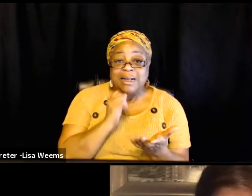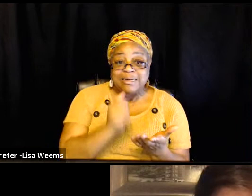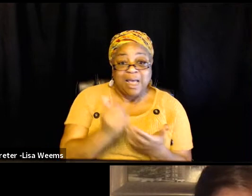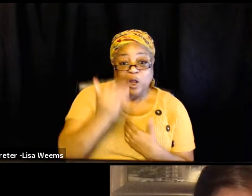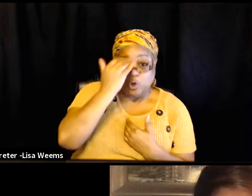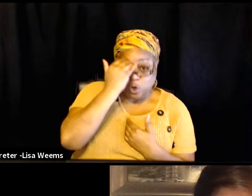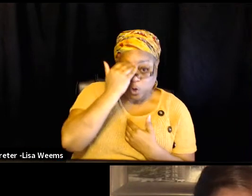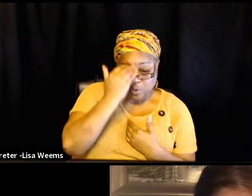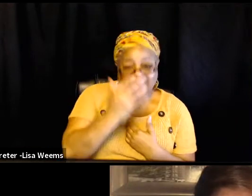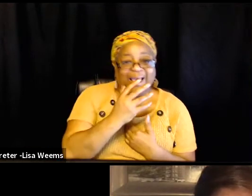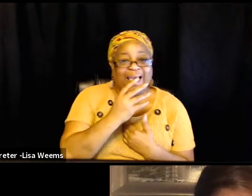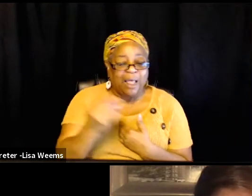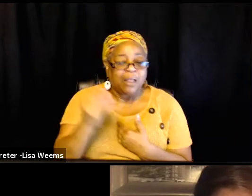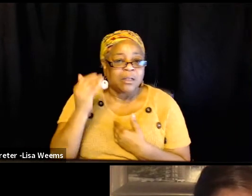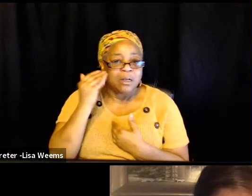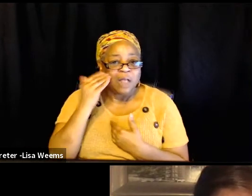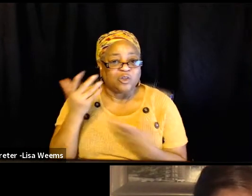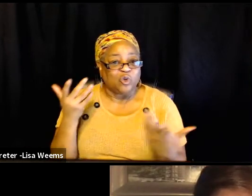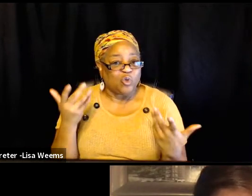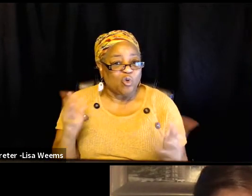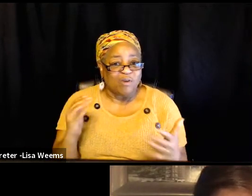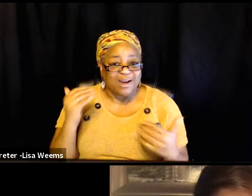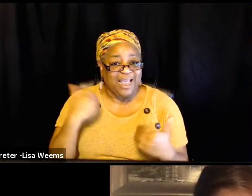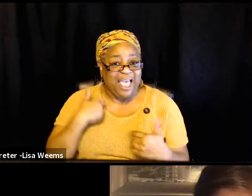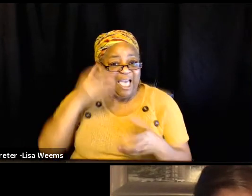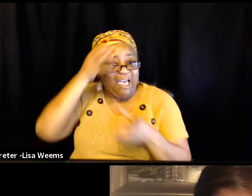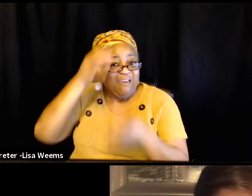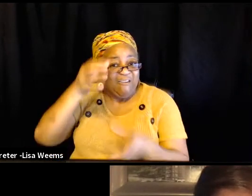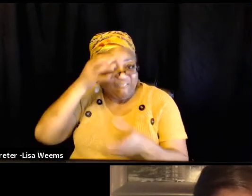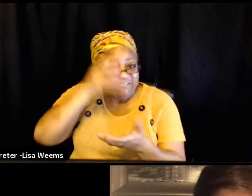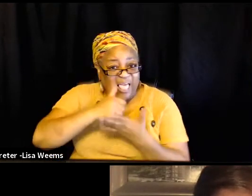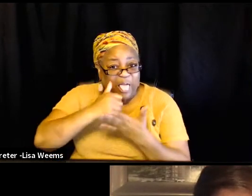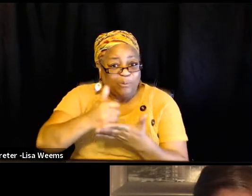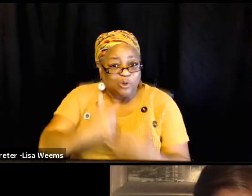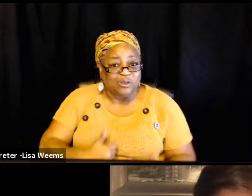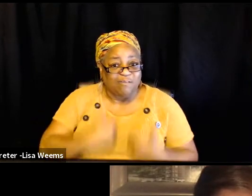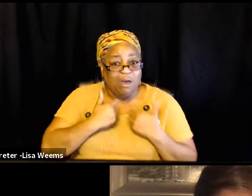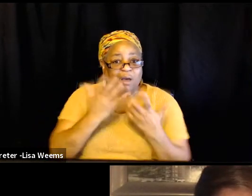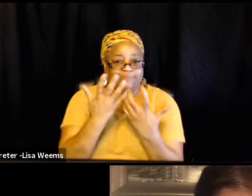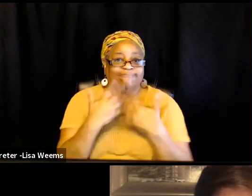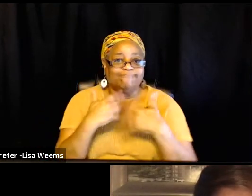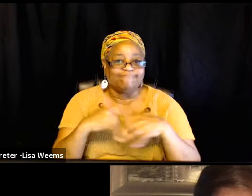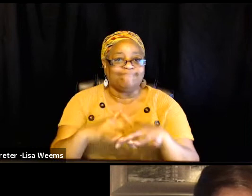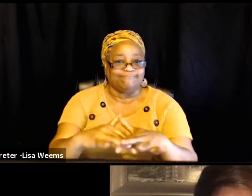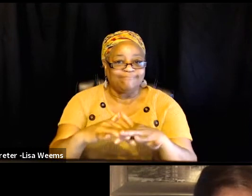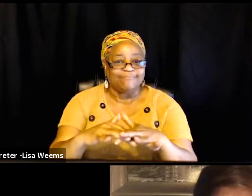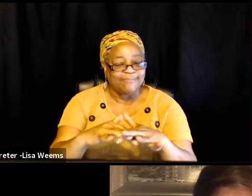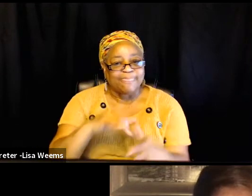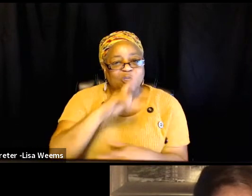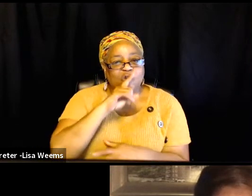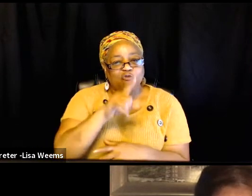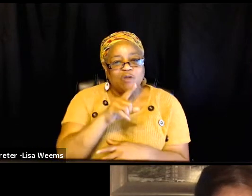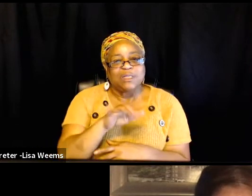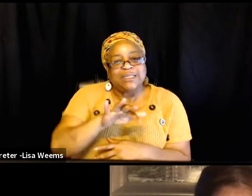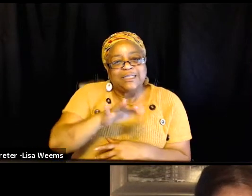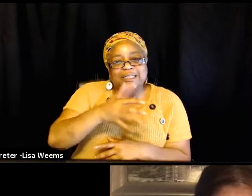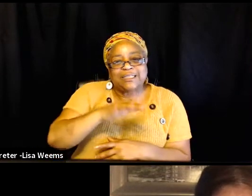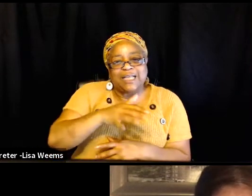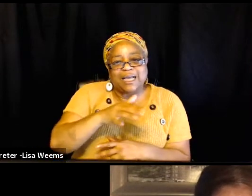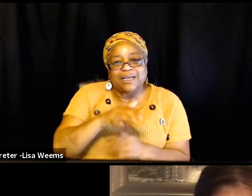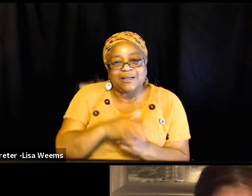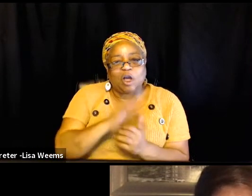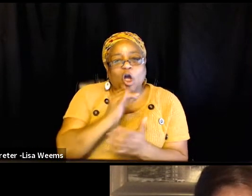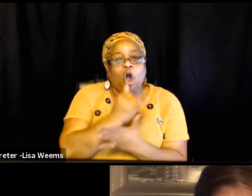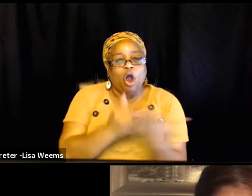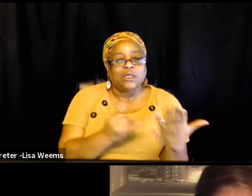set of knowledge that you already have to help you survive and move forward. I think it is really kind of like an artist